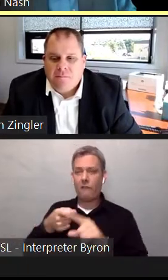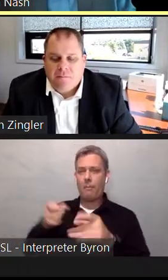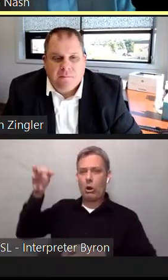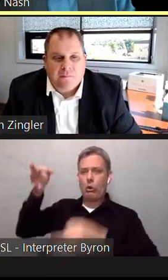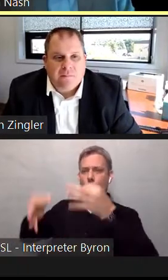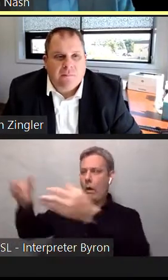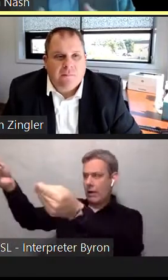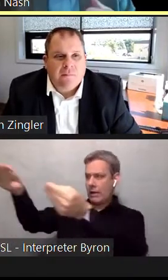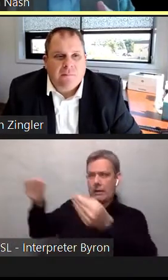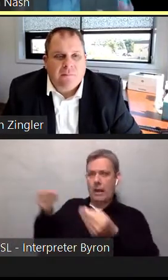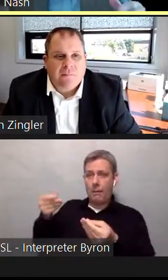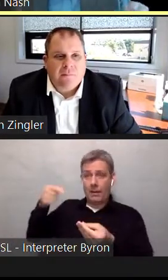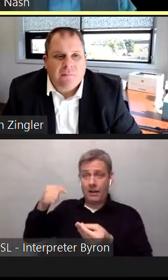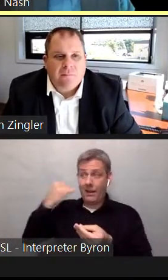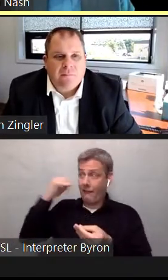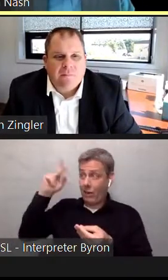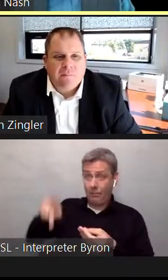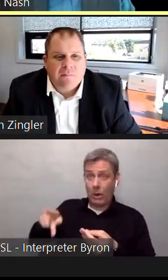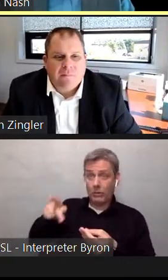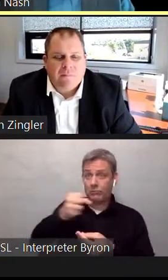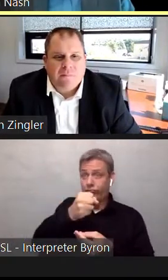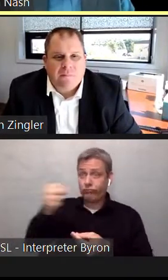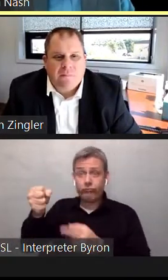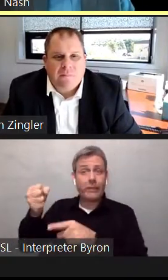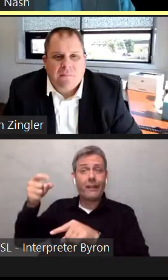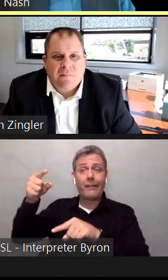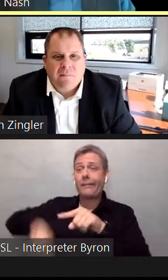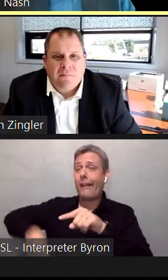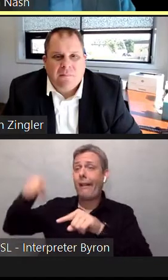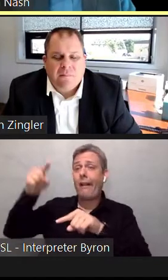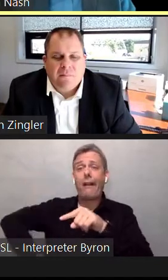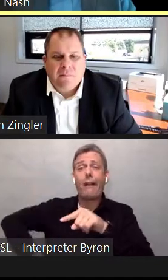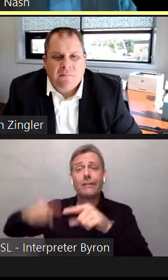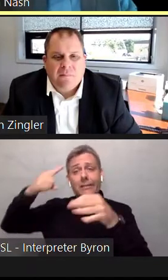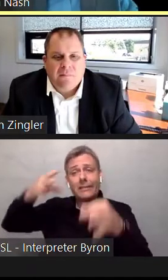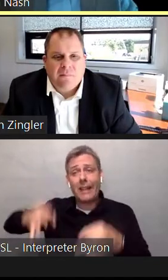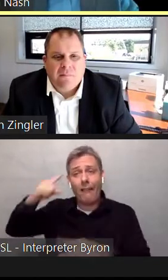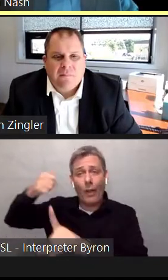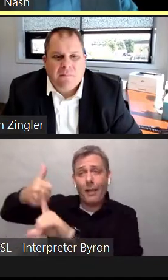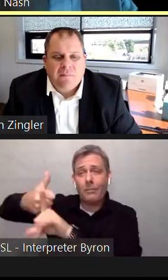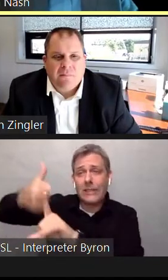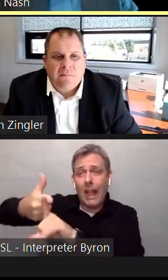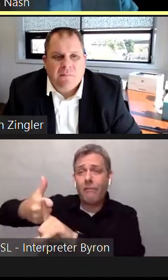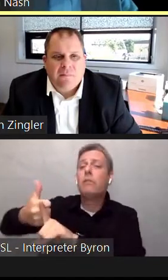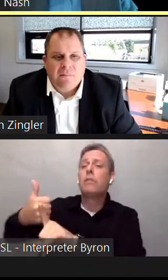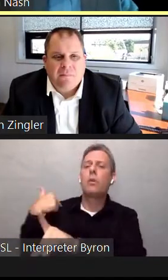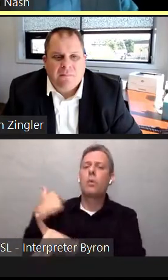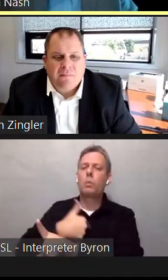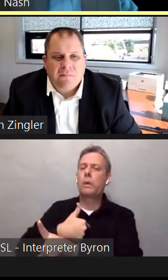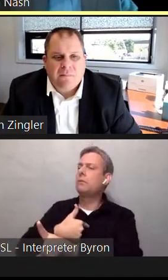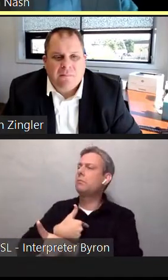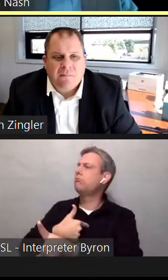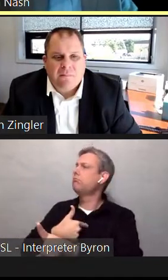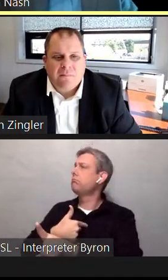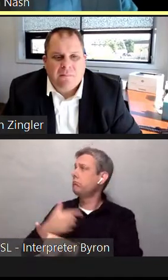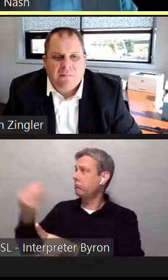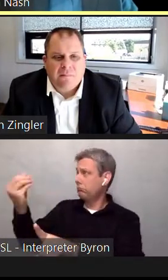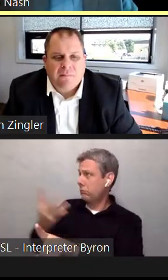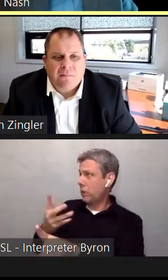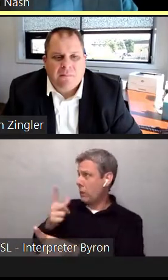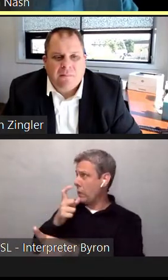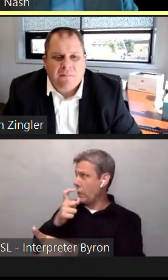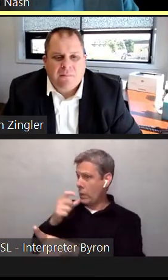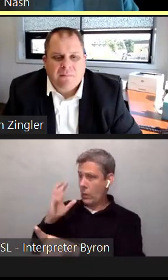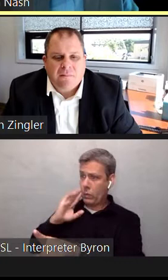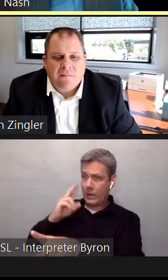somebody is adjudicated to their term incompetent, we are then assigned, if no one else, no family member is able to provide that